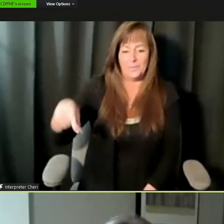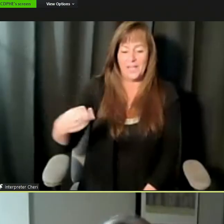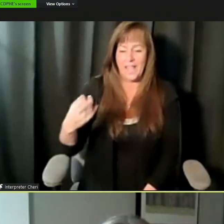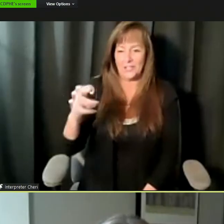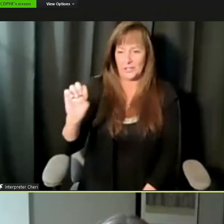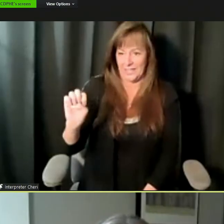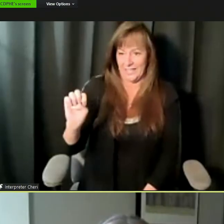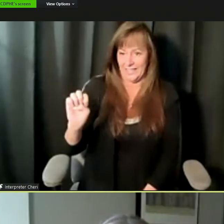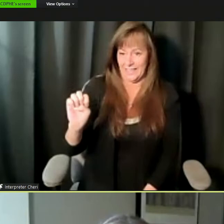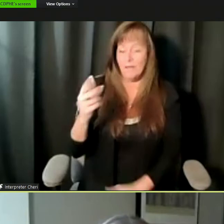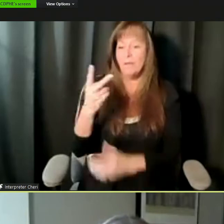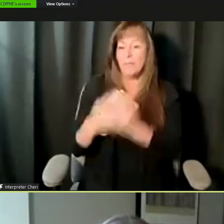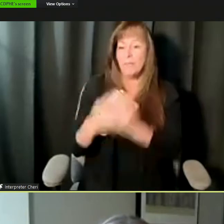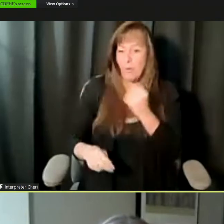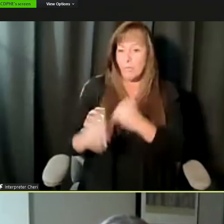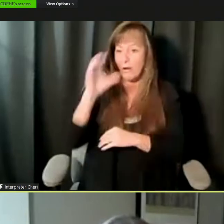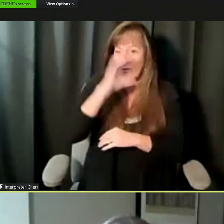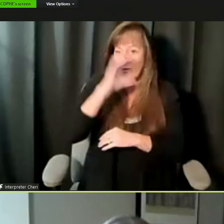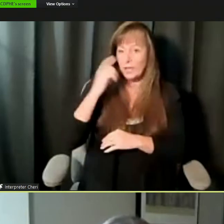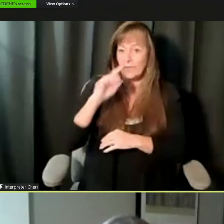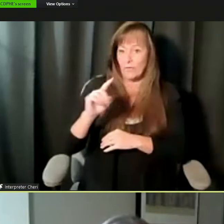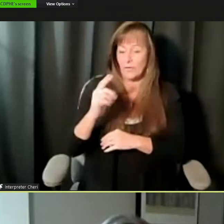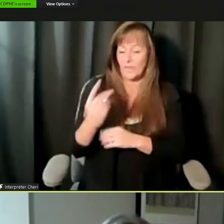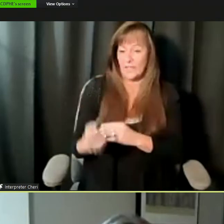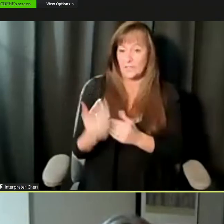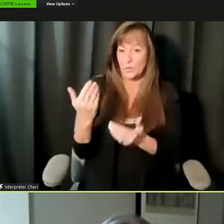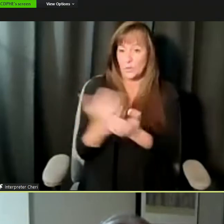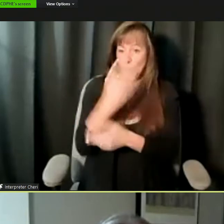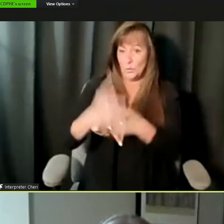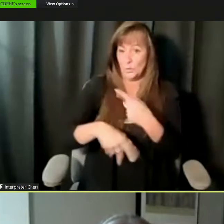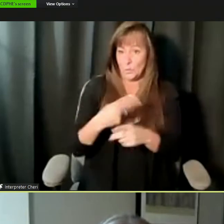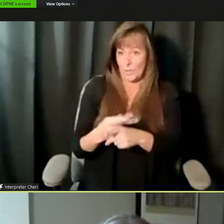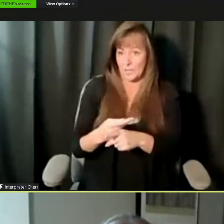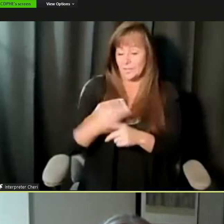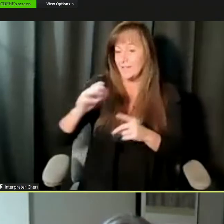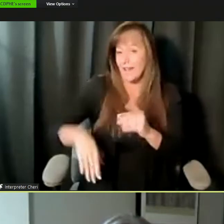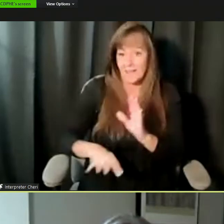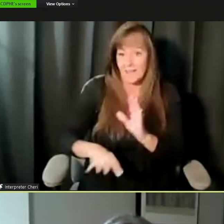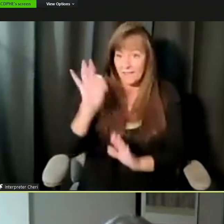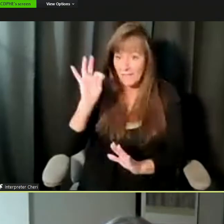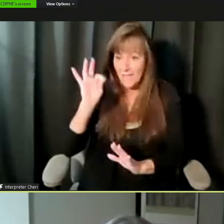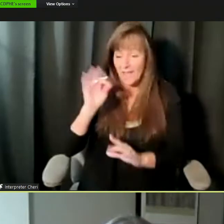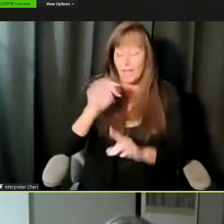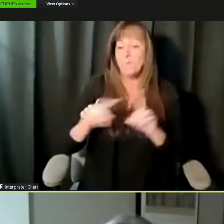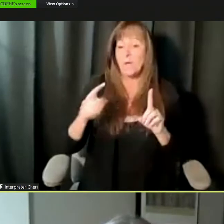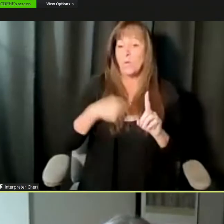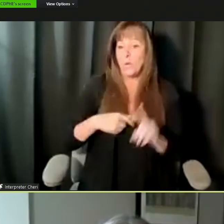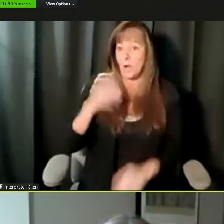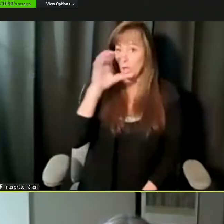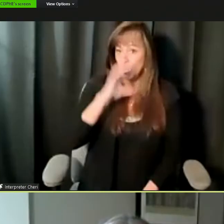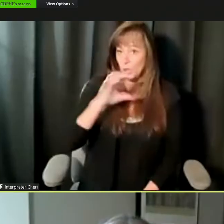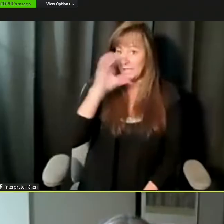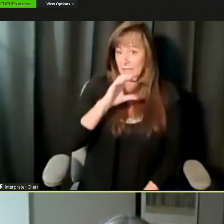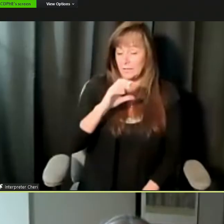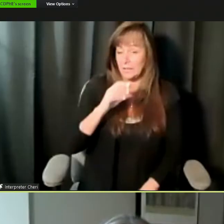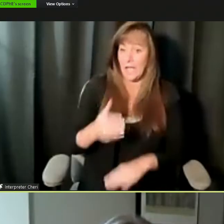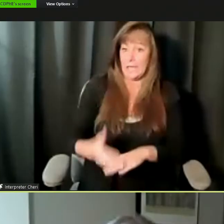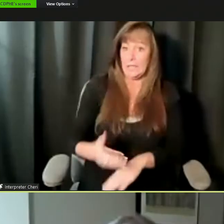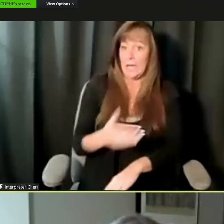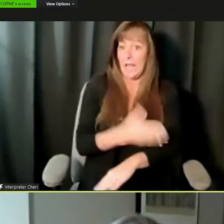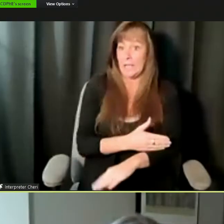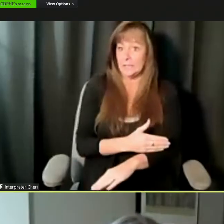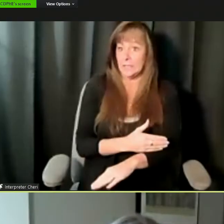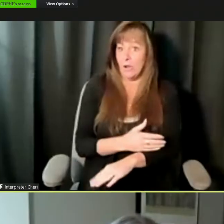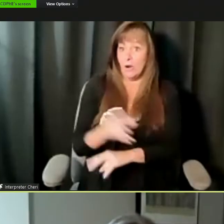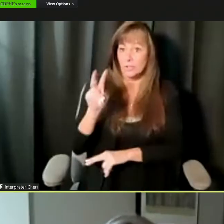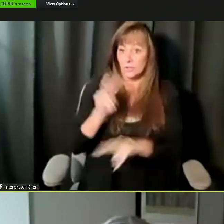work to look for these strains. Again, we haven't found them yet, but we are going to be looking and enhancing our surveillance and working